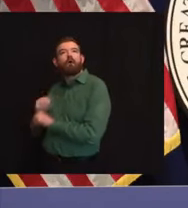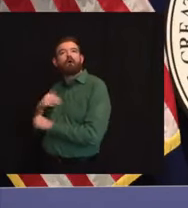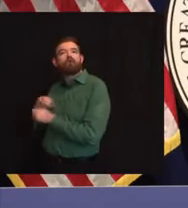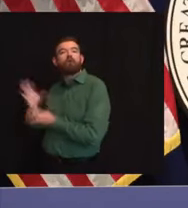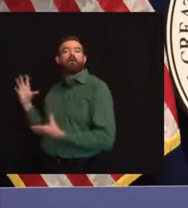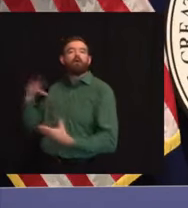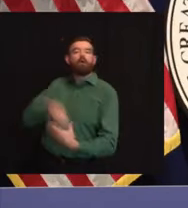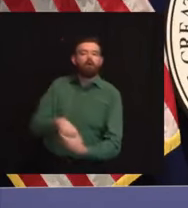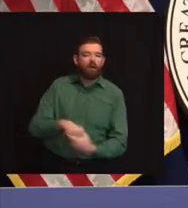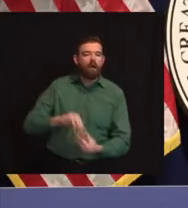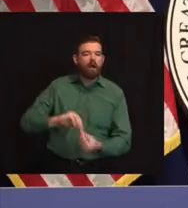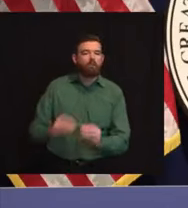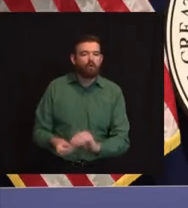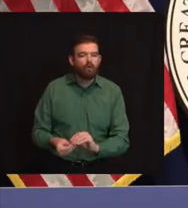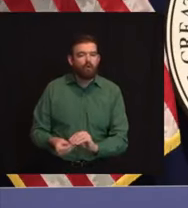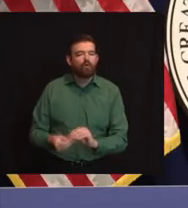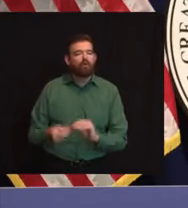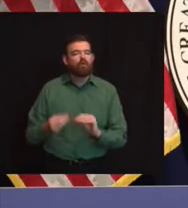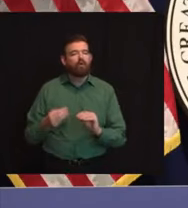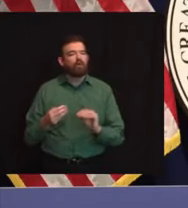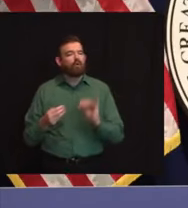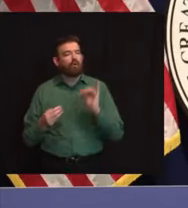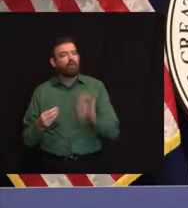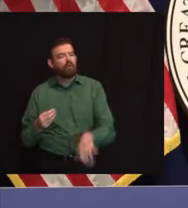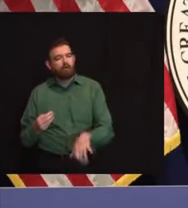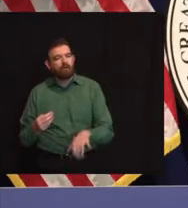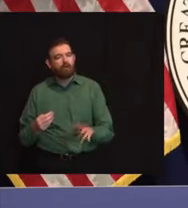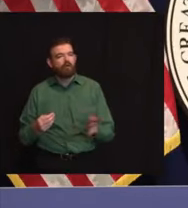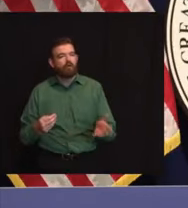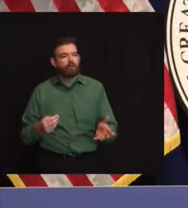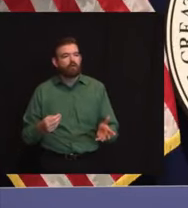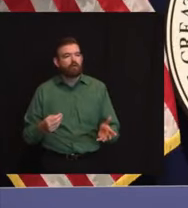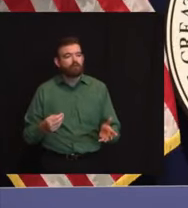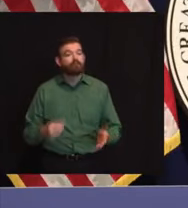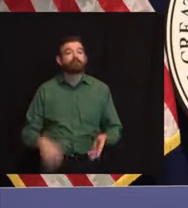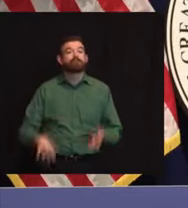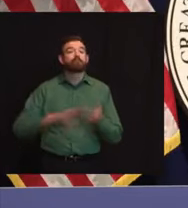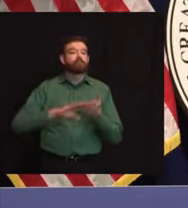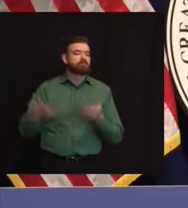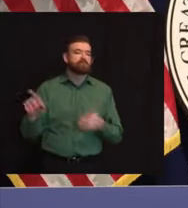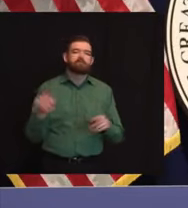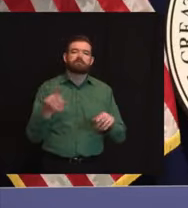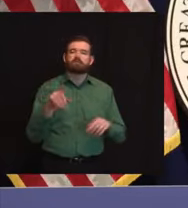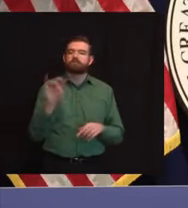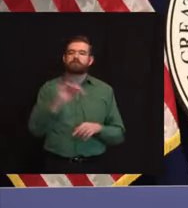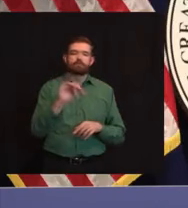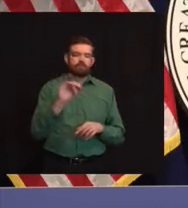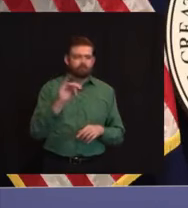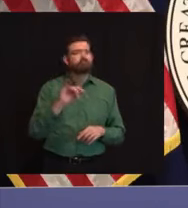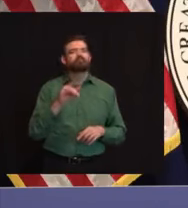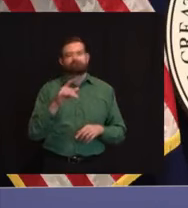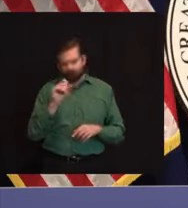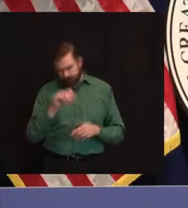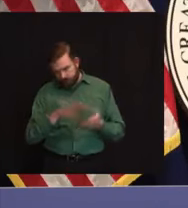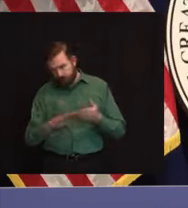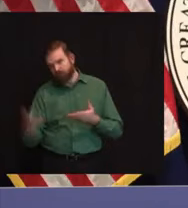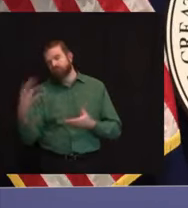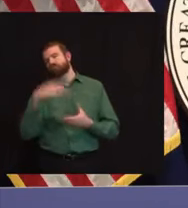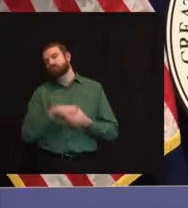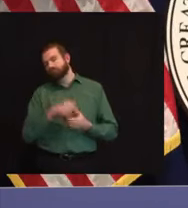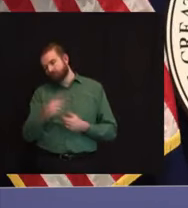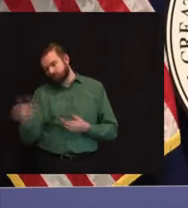is, I don't have it. But the answer is yes. That does not take away from what we believe are